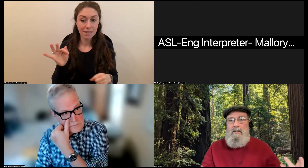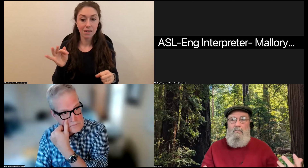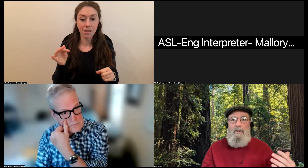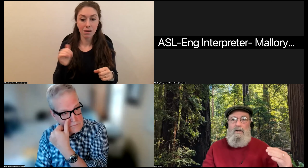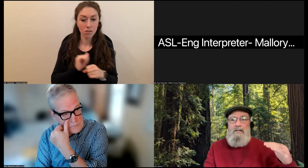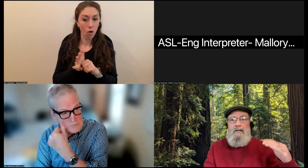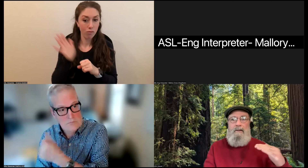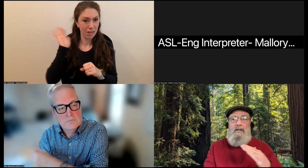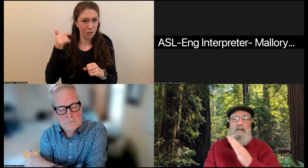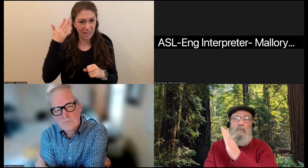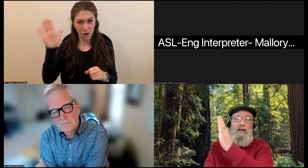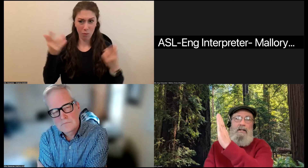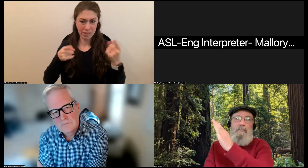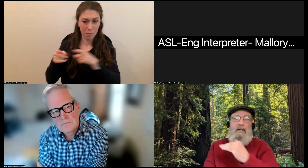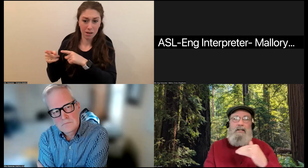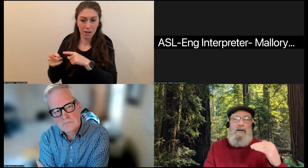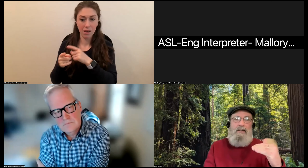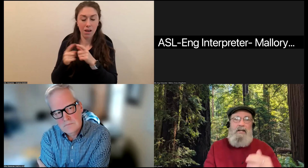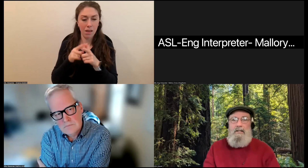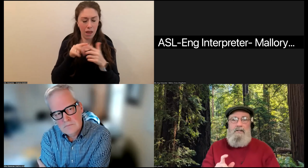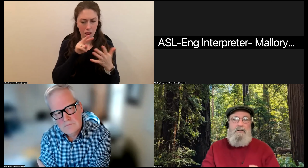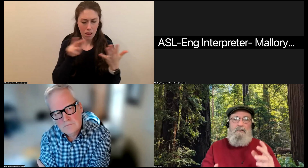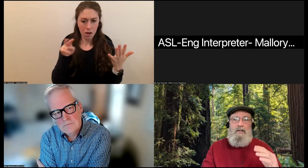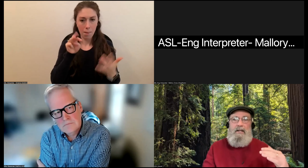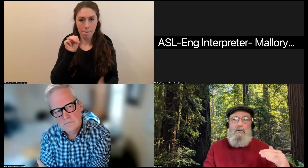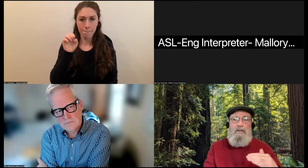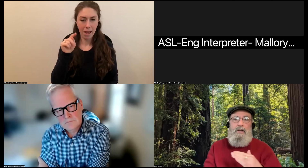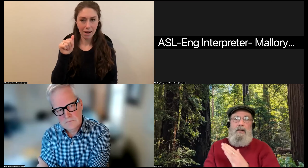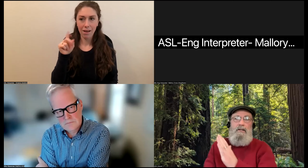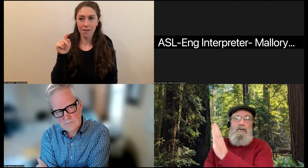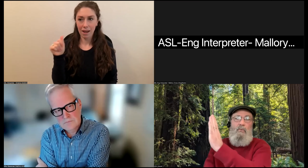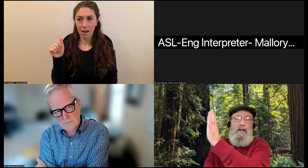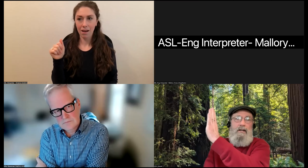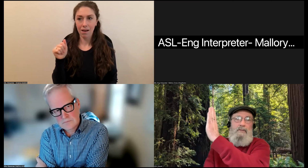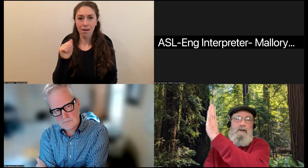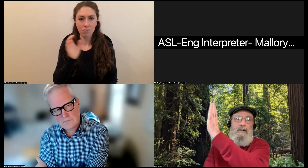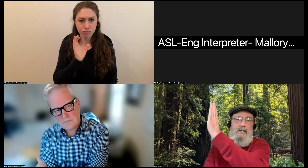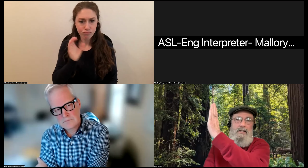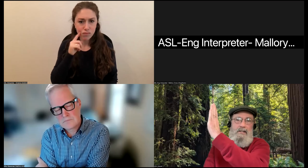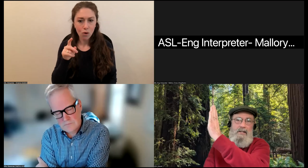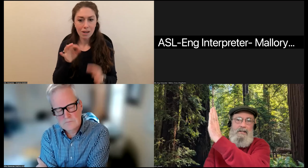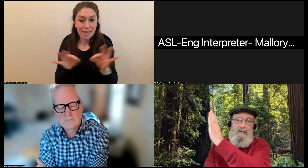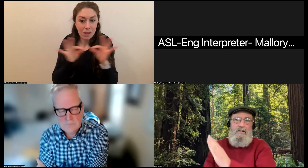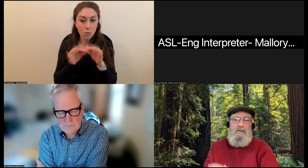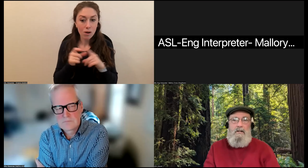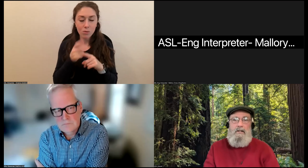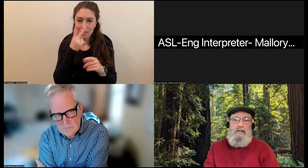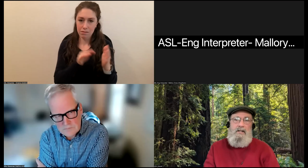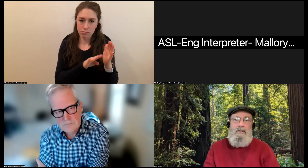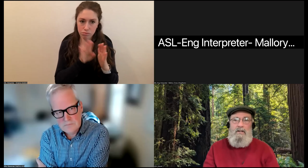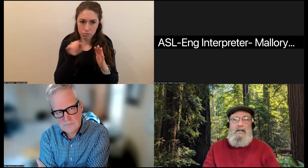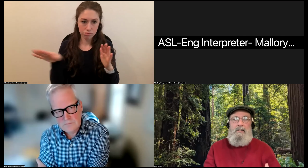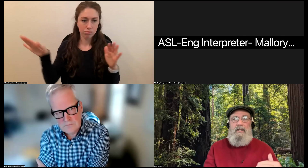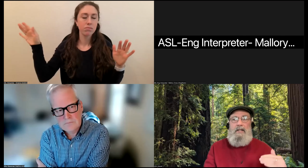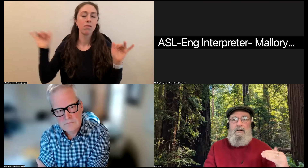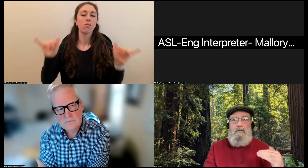We didn't know what it was, but as you wind up looking at the metadata and you search for keywords, you can wind up starting to see this thing. You start to